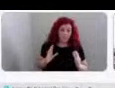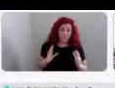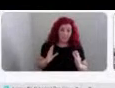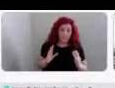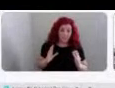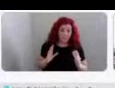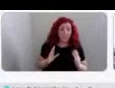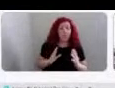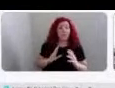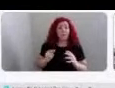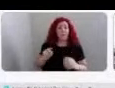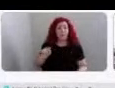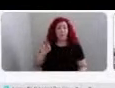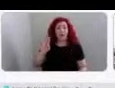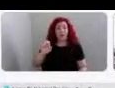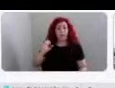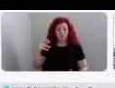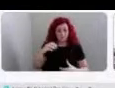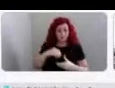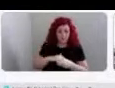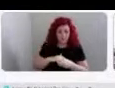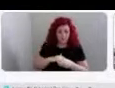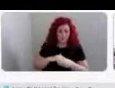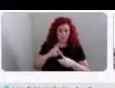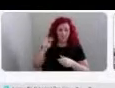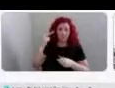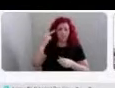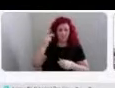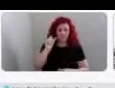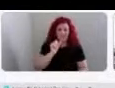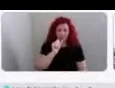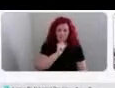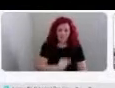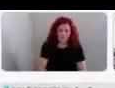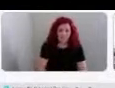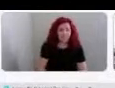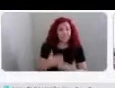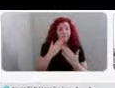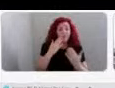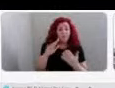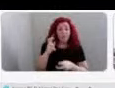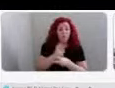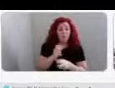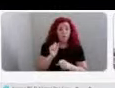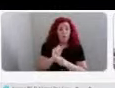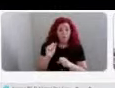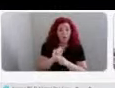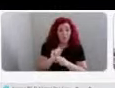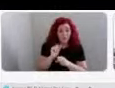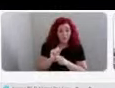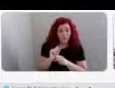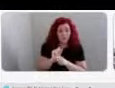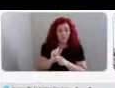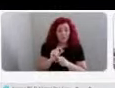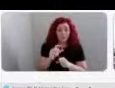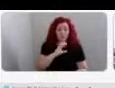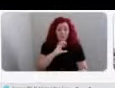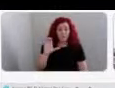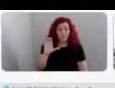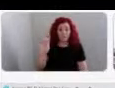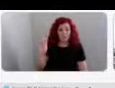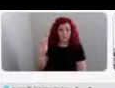our natives to participate in the politics of arizona thank you for your hard work um the congressional